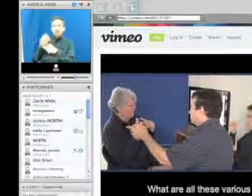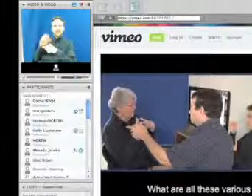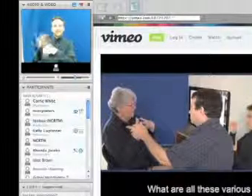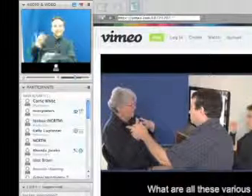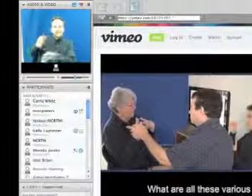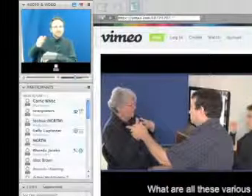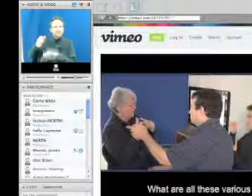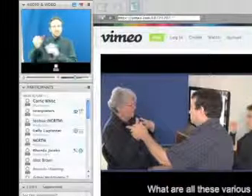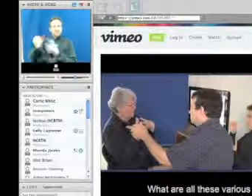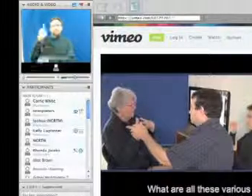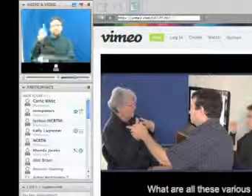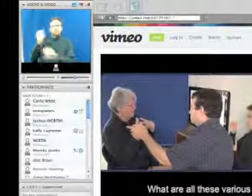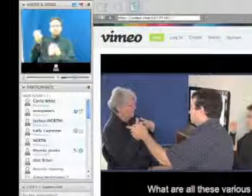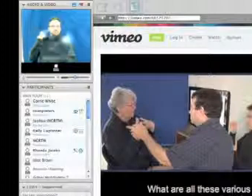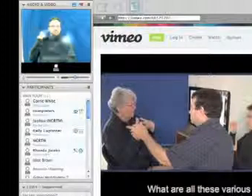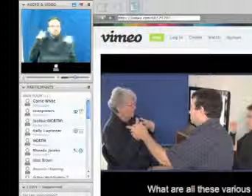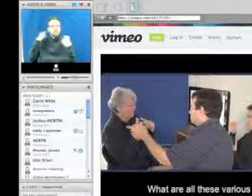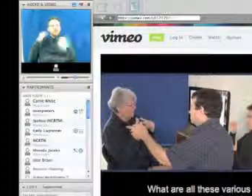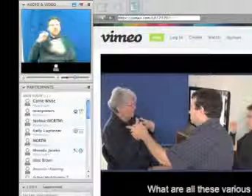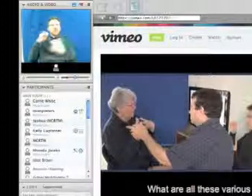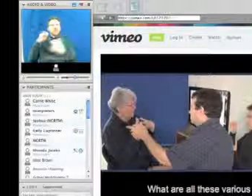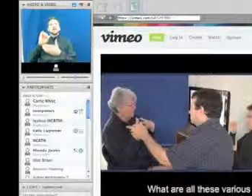channeling, and not understand could be a squeeze.